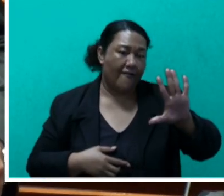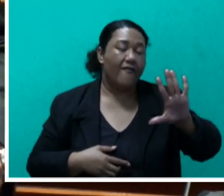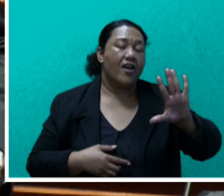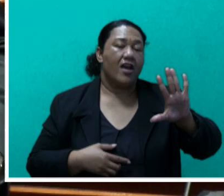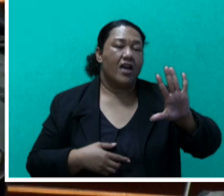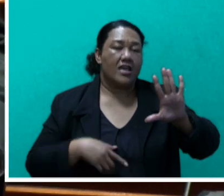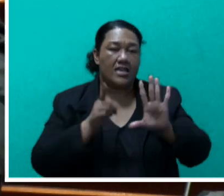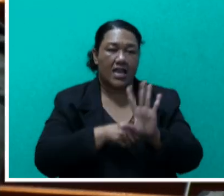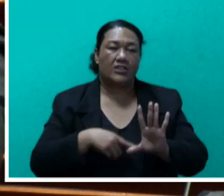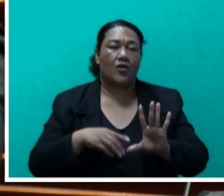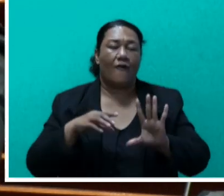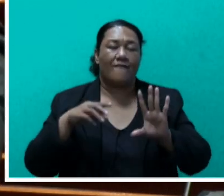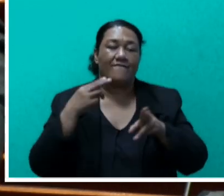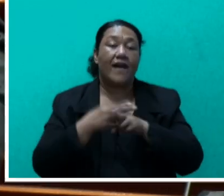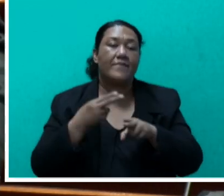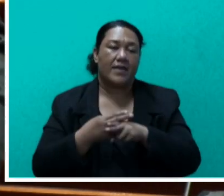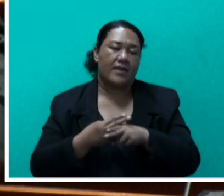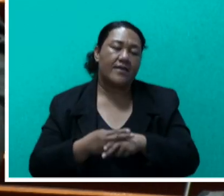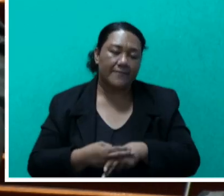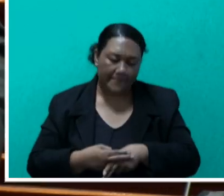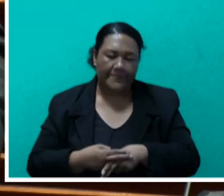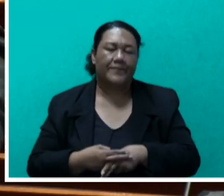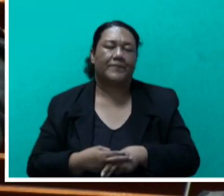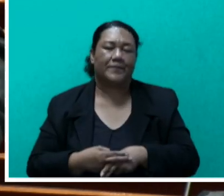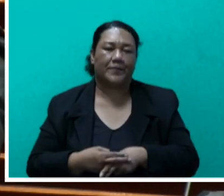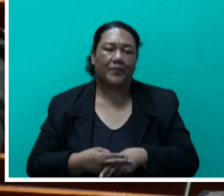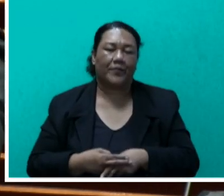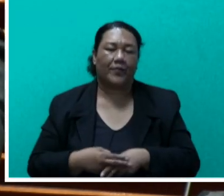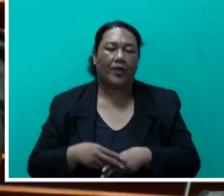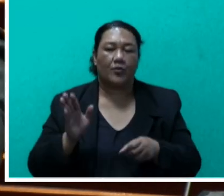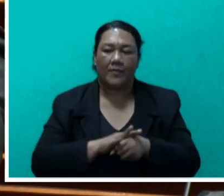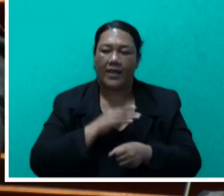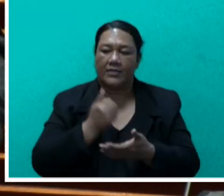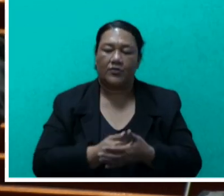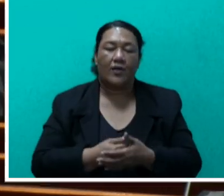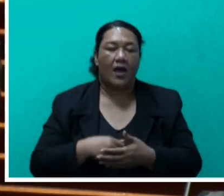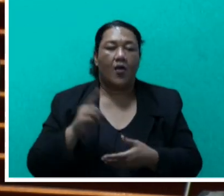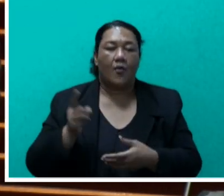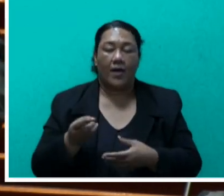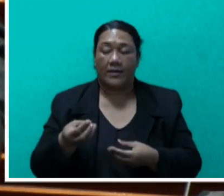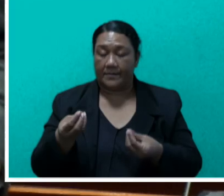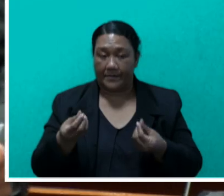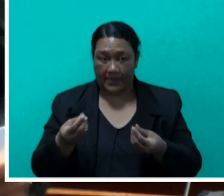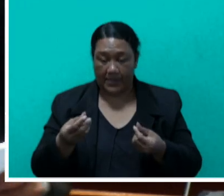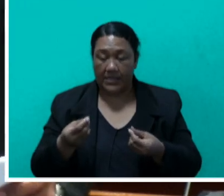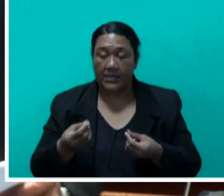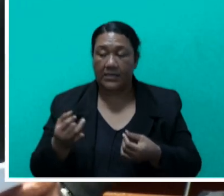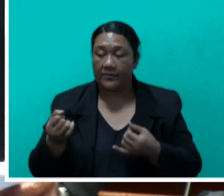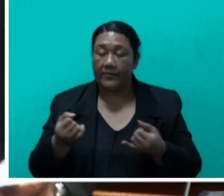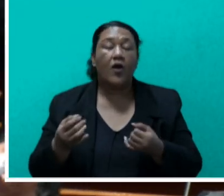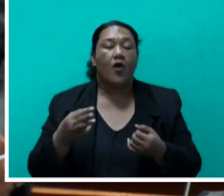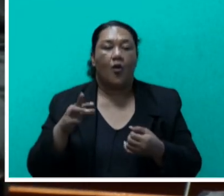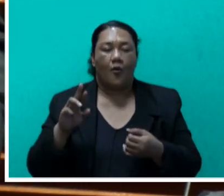in order to have some baseline statistics on their current living standards, income levels, and their goals for the next 3 to 5